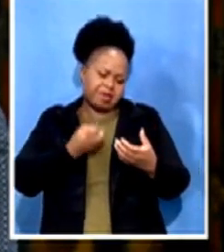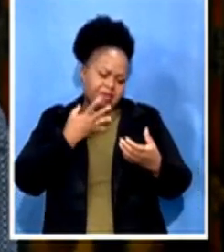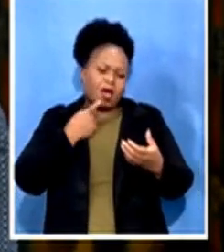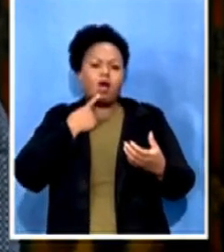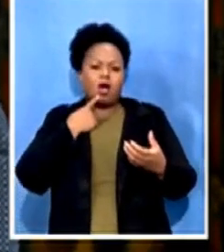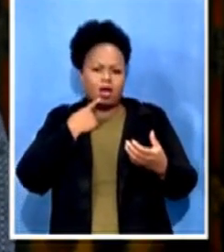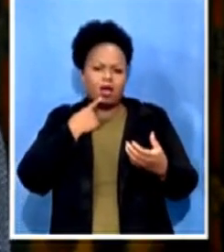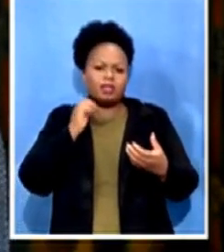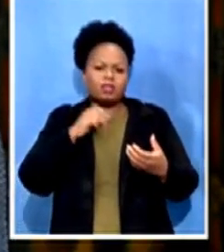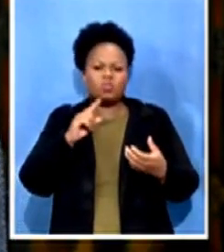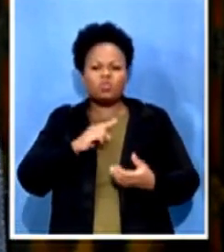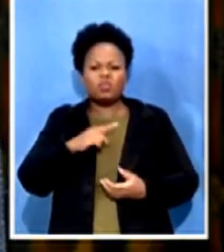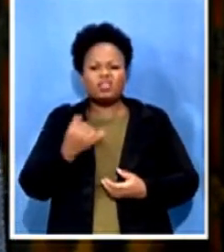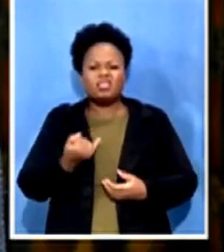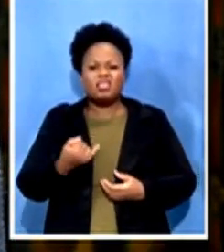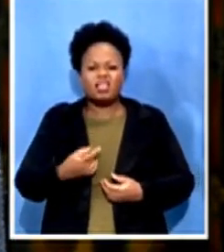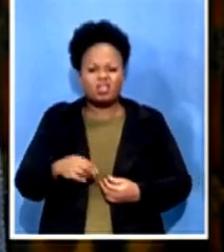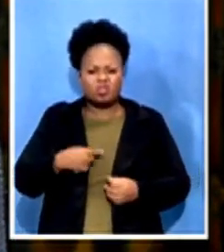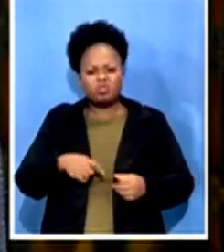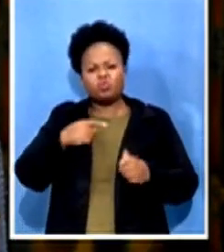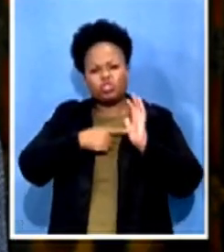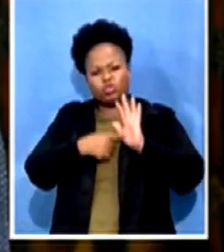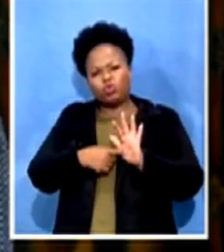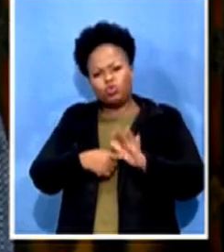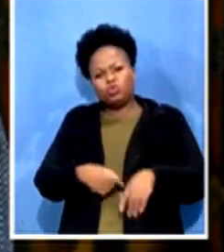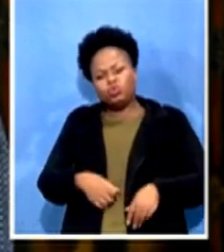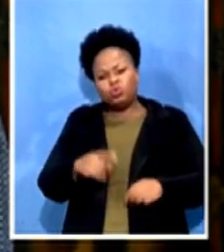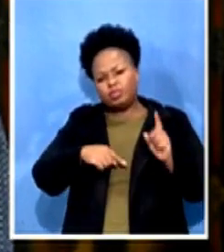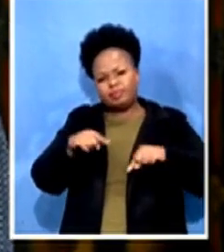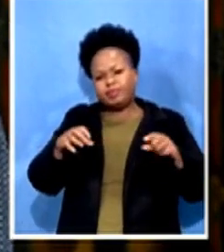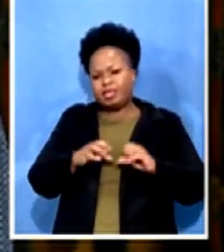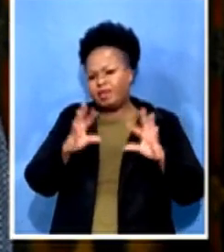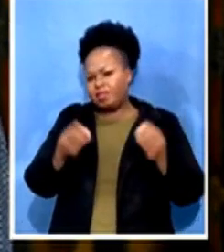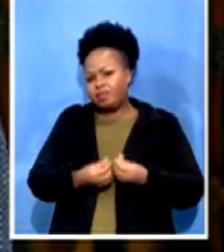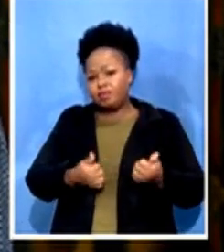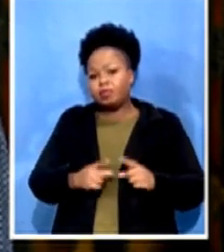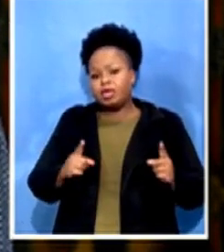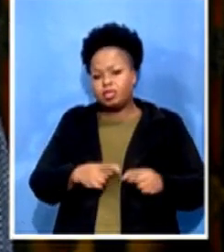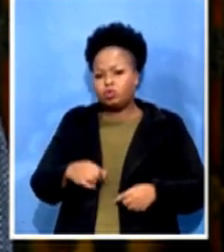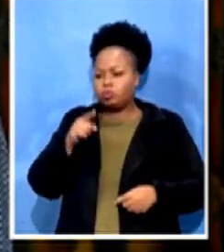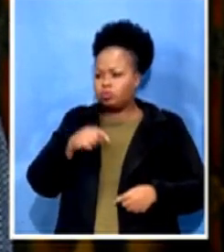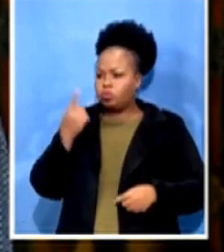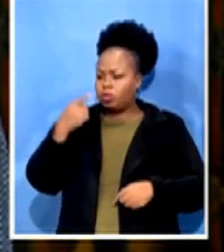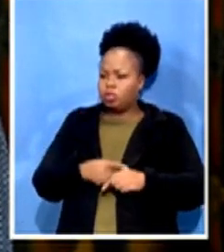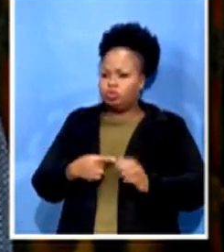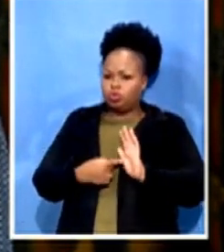green flag and everything is fine. Then one day it shows you orange or